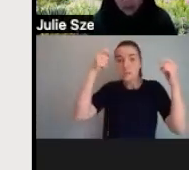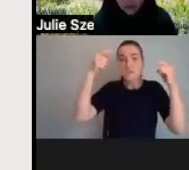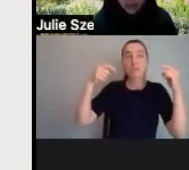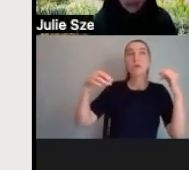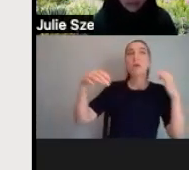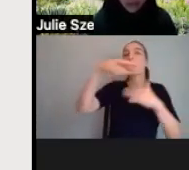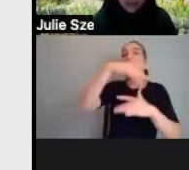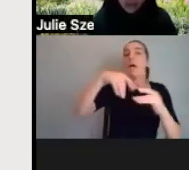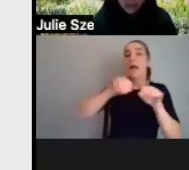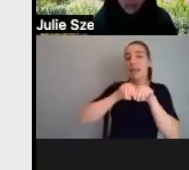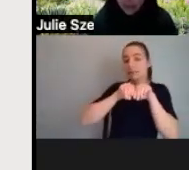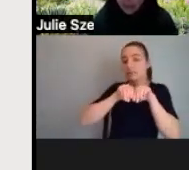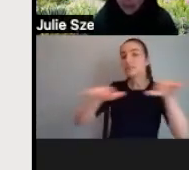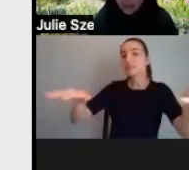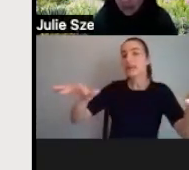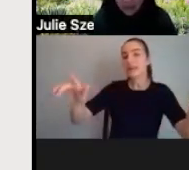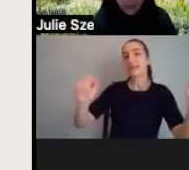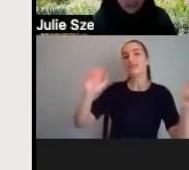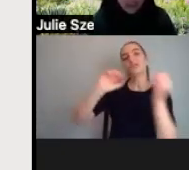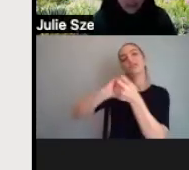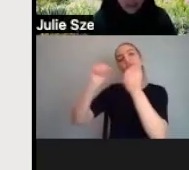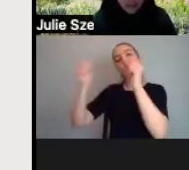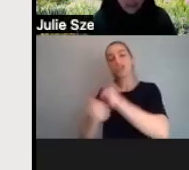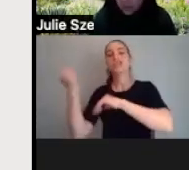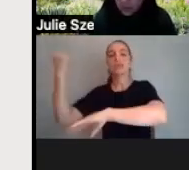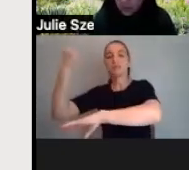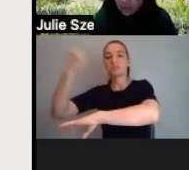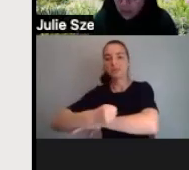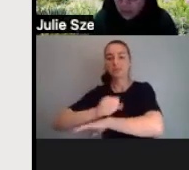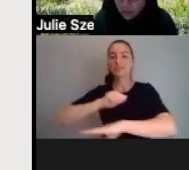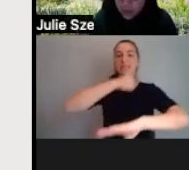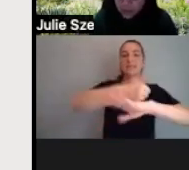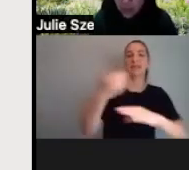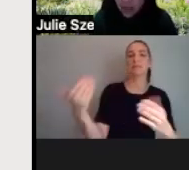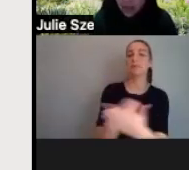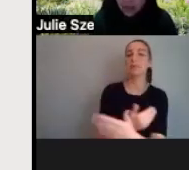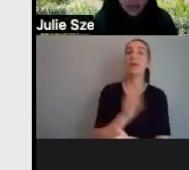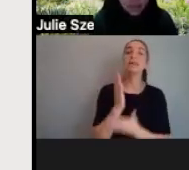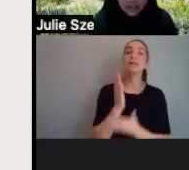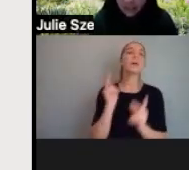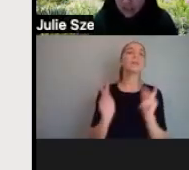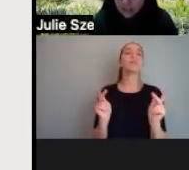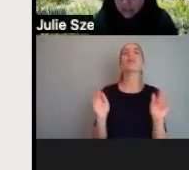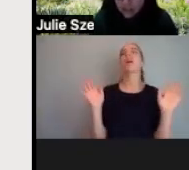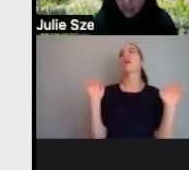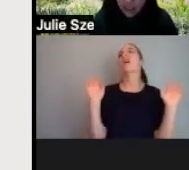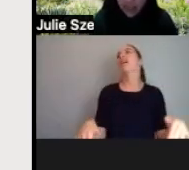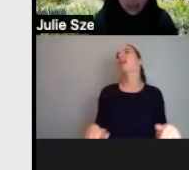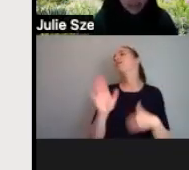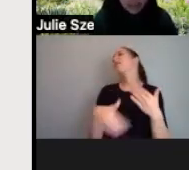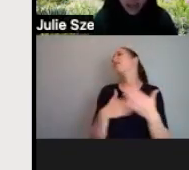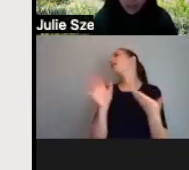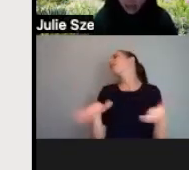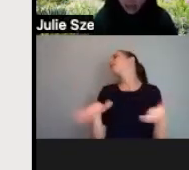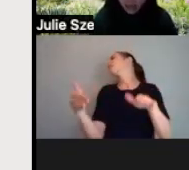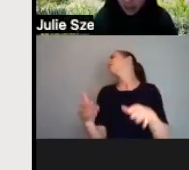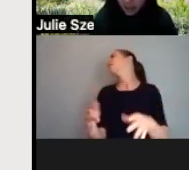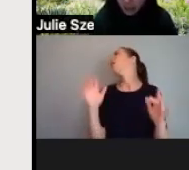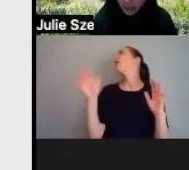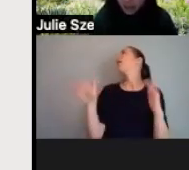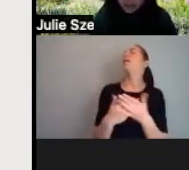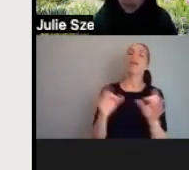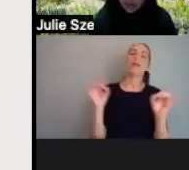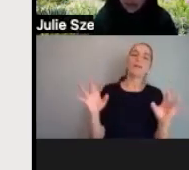is central and that's why climate negativity and climate nihilism is so dangerous. Climate cynicism, attachment to capitalist